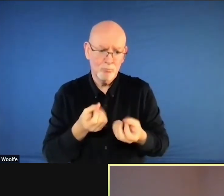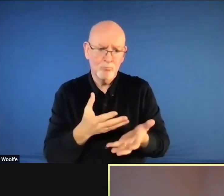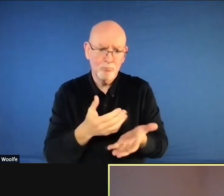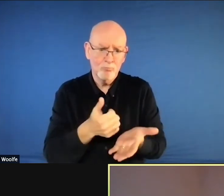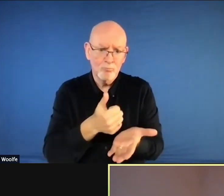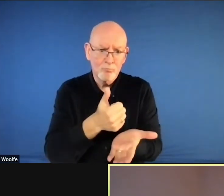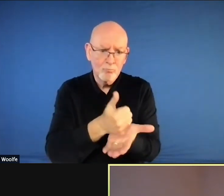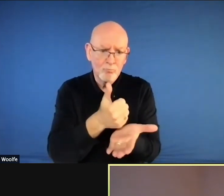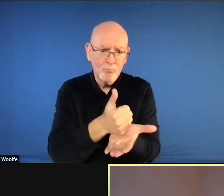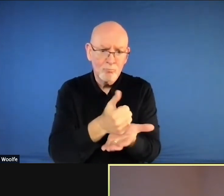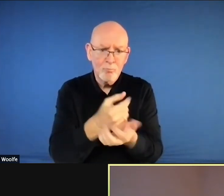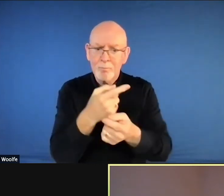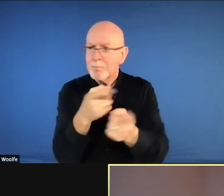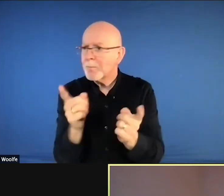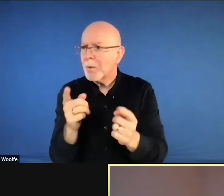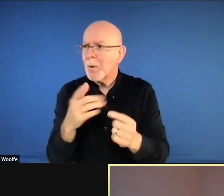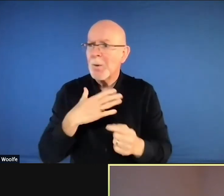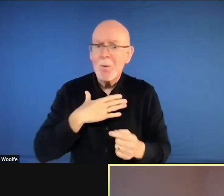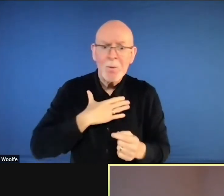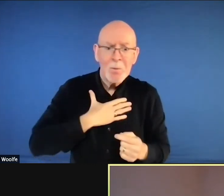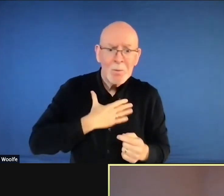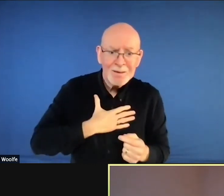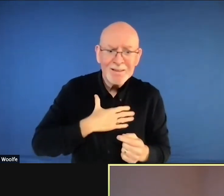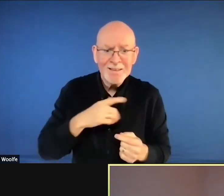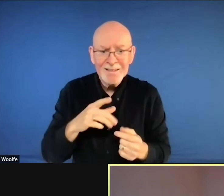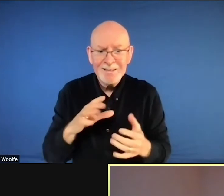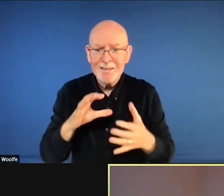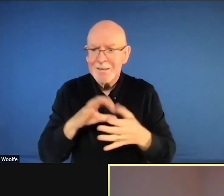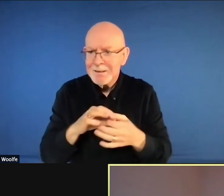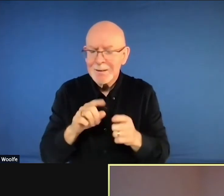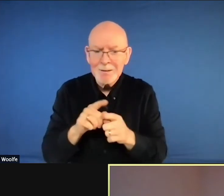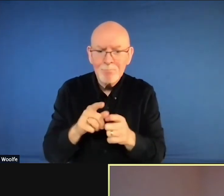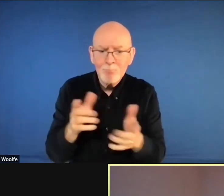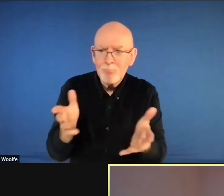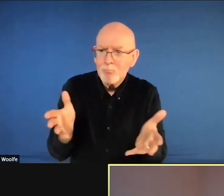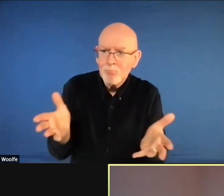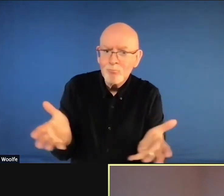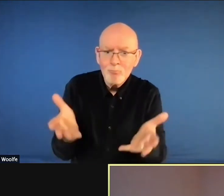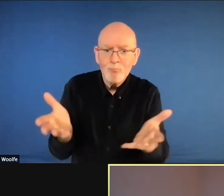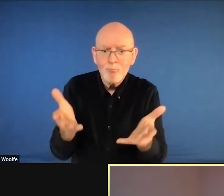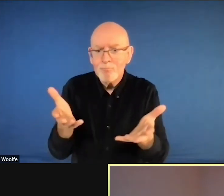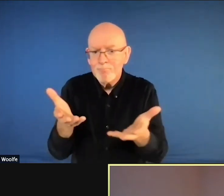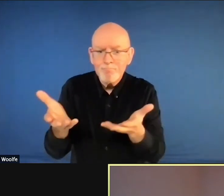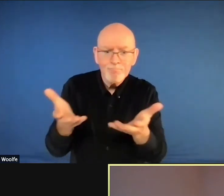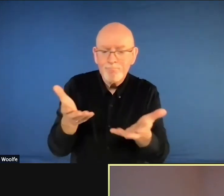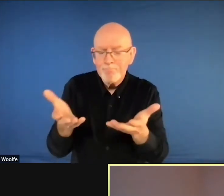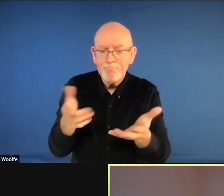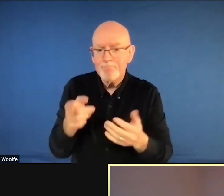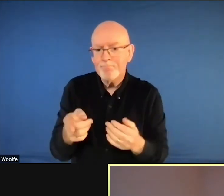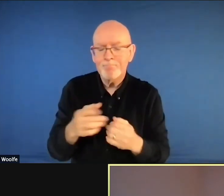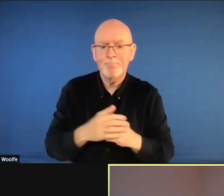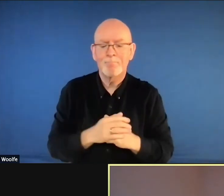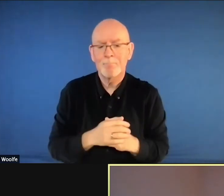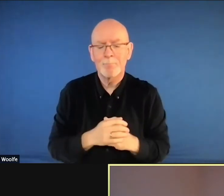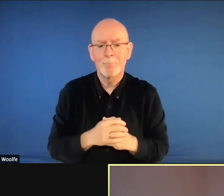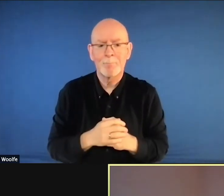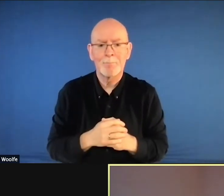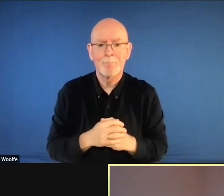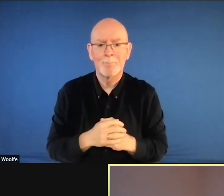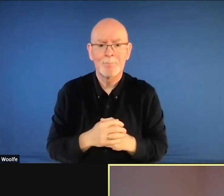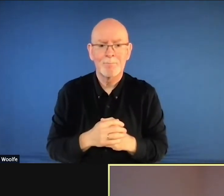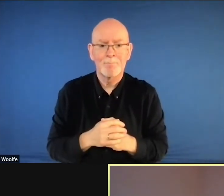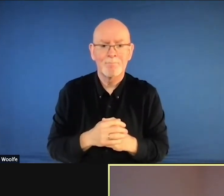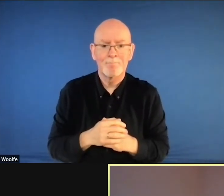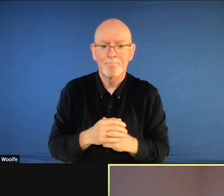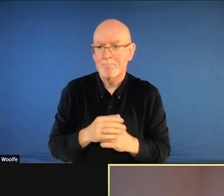of facilitating access to the population of our concern in humanitarian